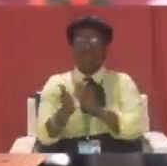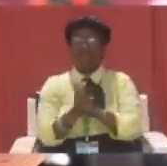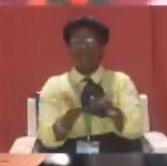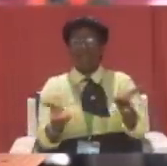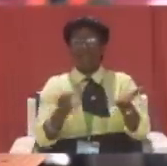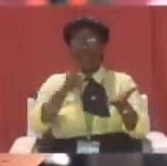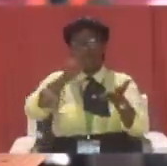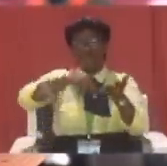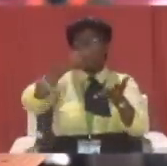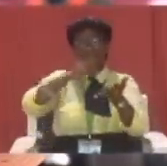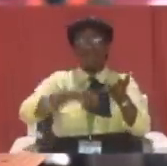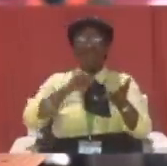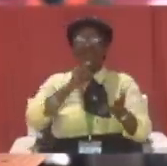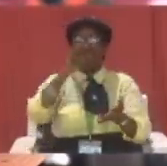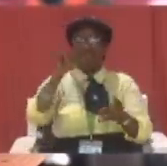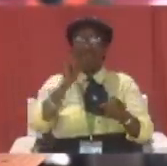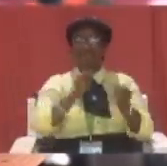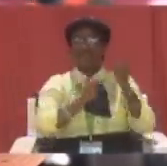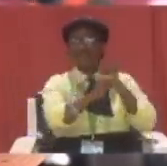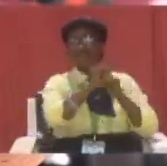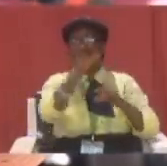Isaiah chapter 8,